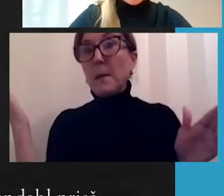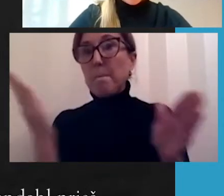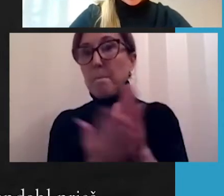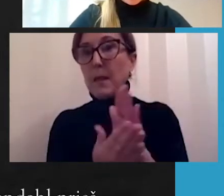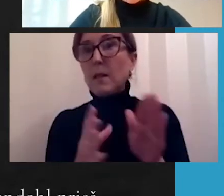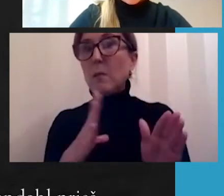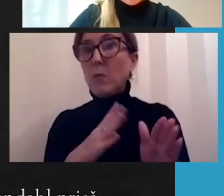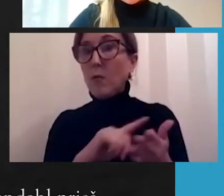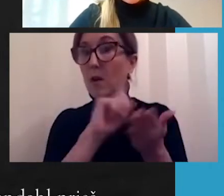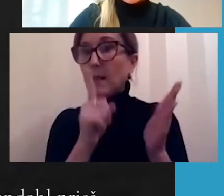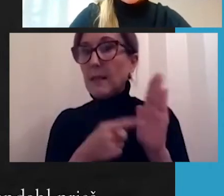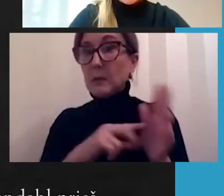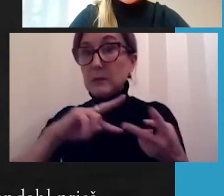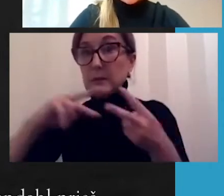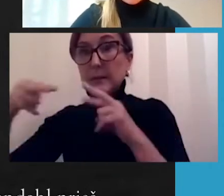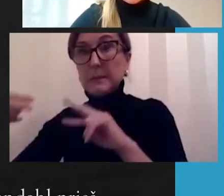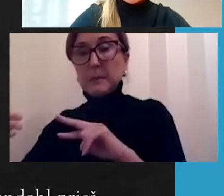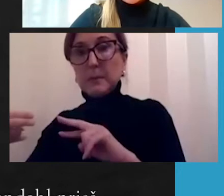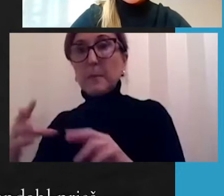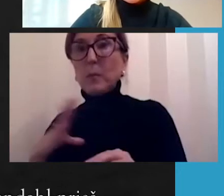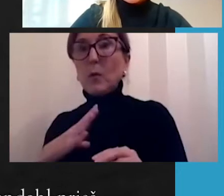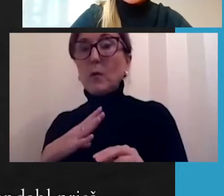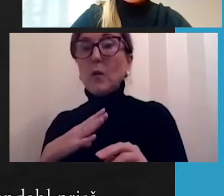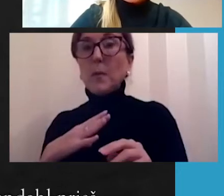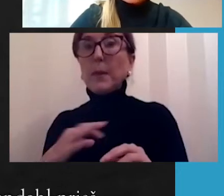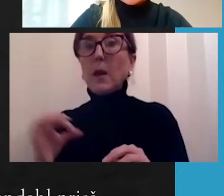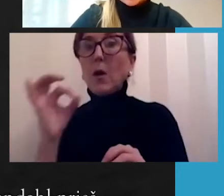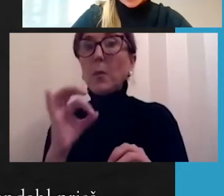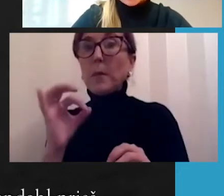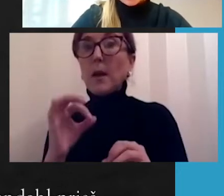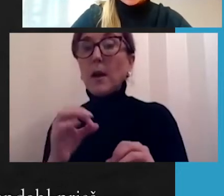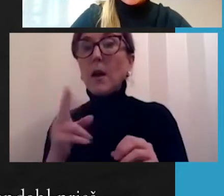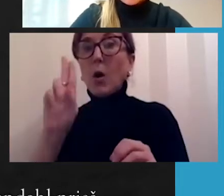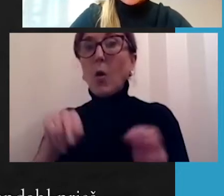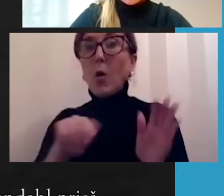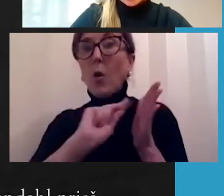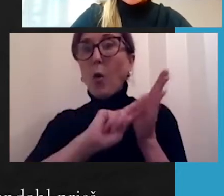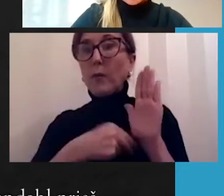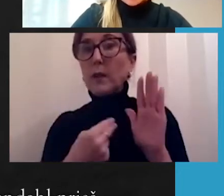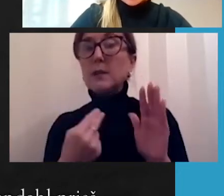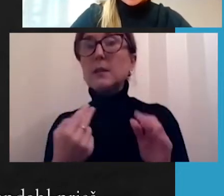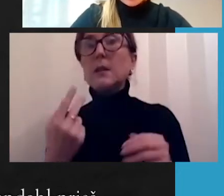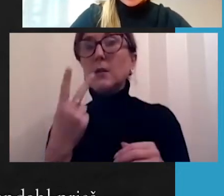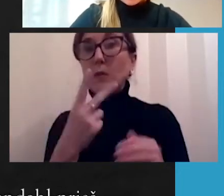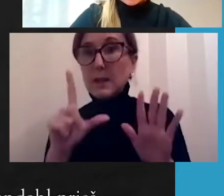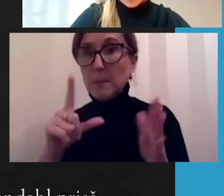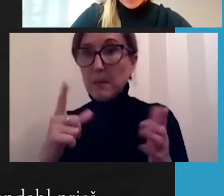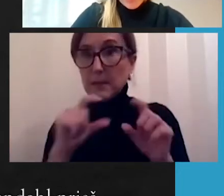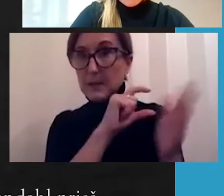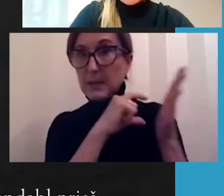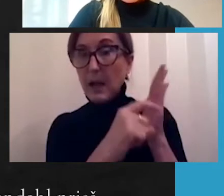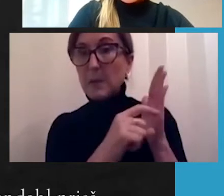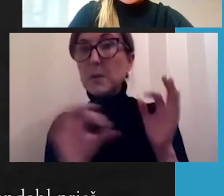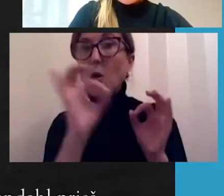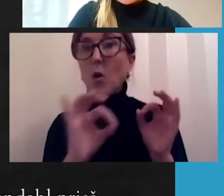court, in his ruling, stated that the complaint was acceptable. And